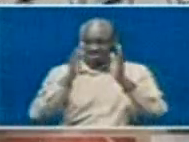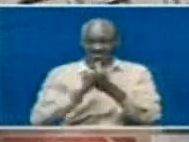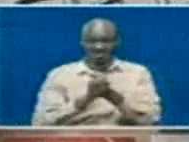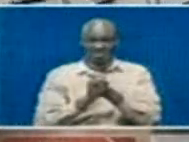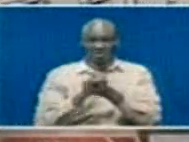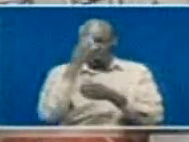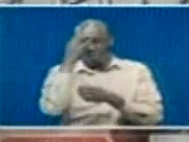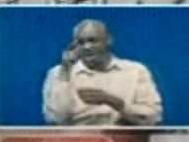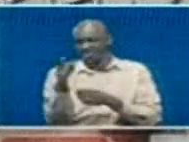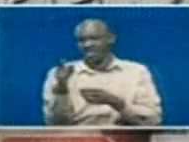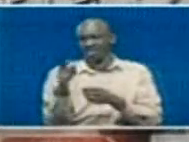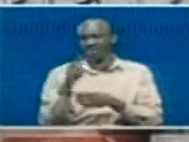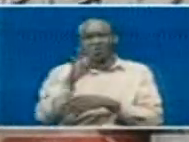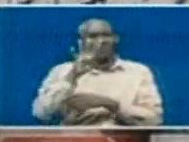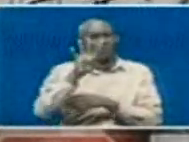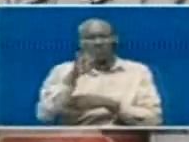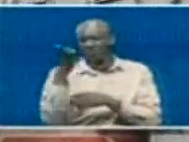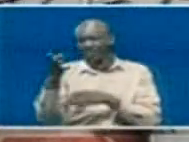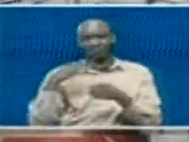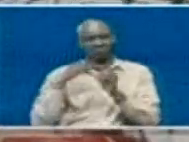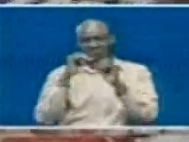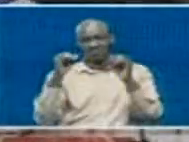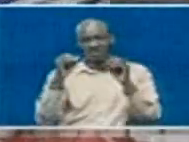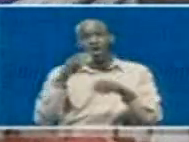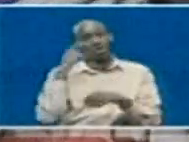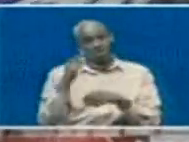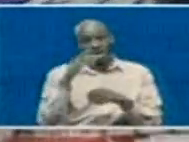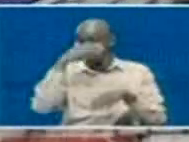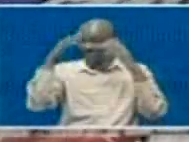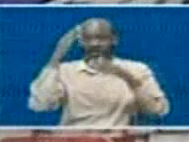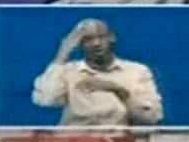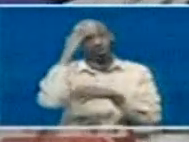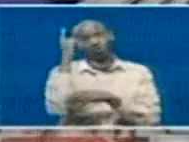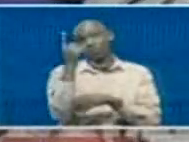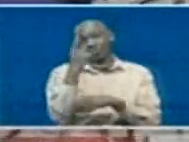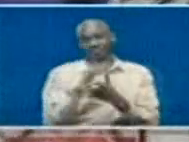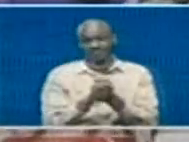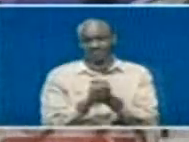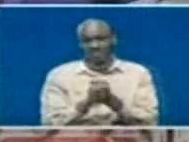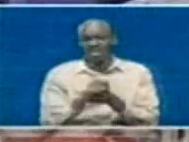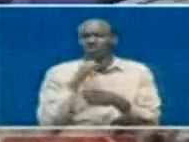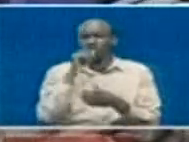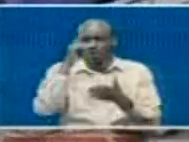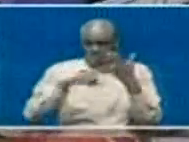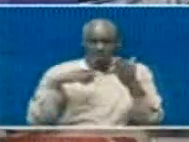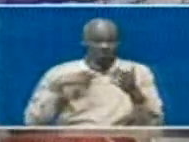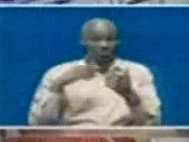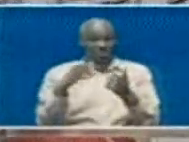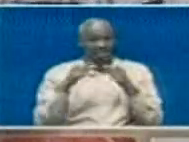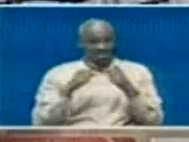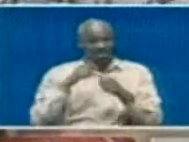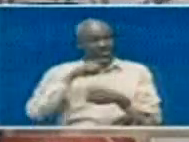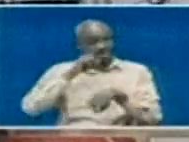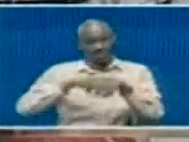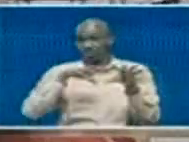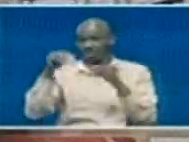highway. Why they not for them, heaven only knows. I guess it's not what you